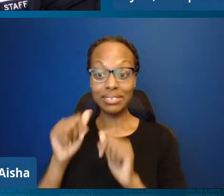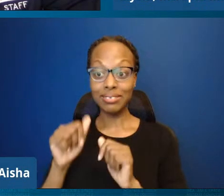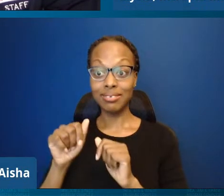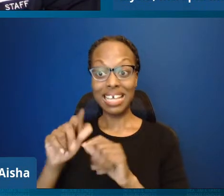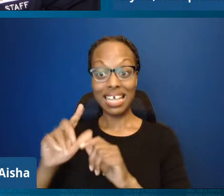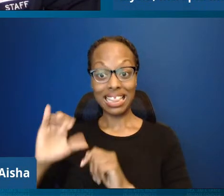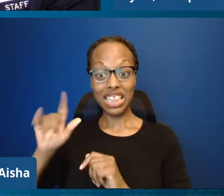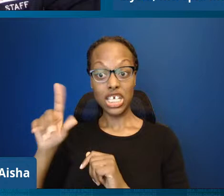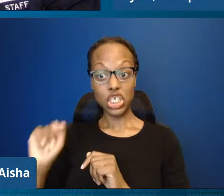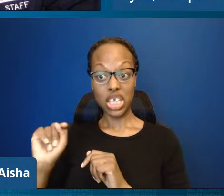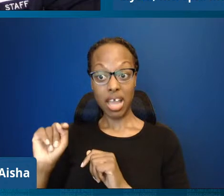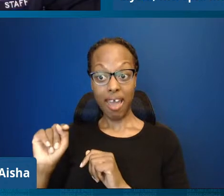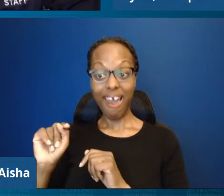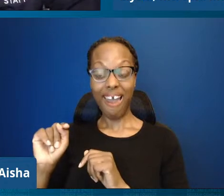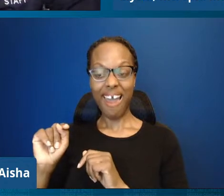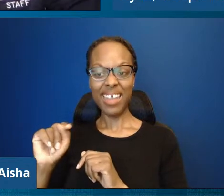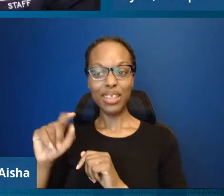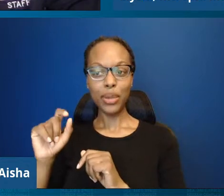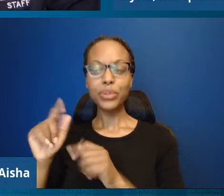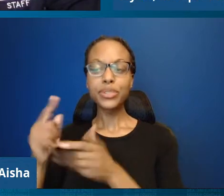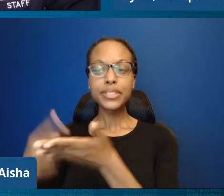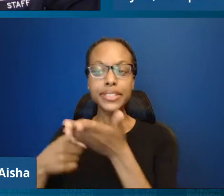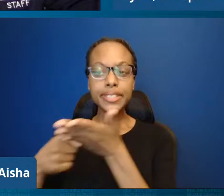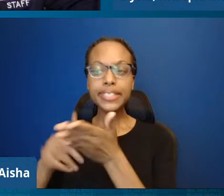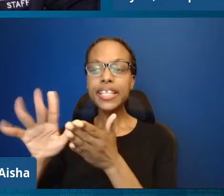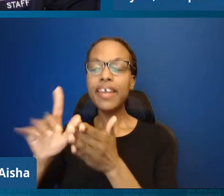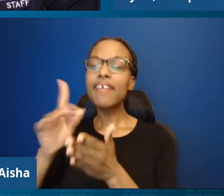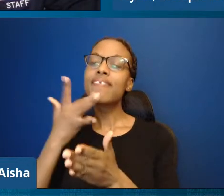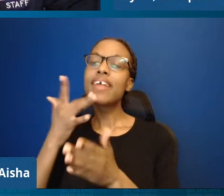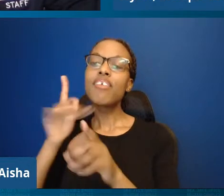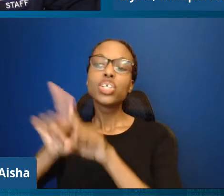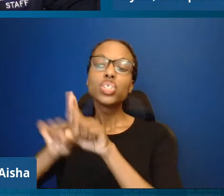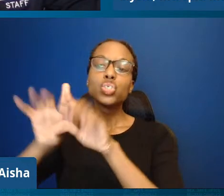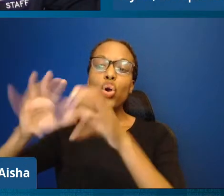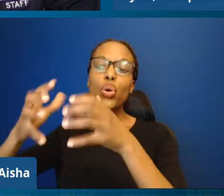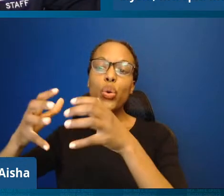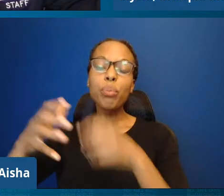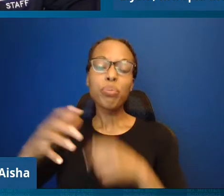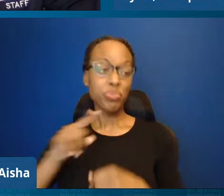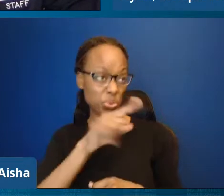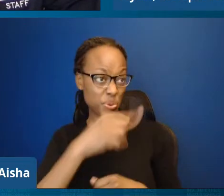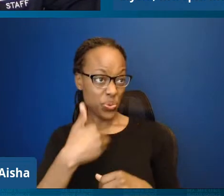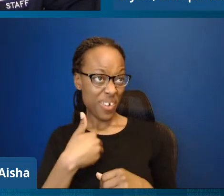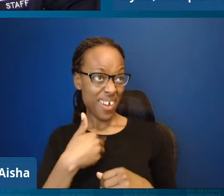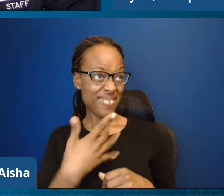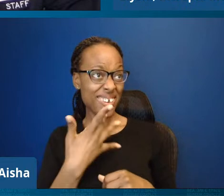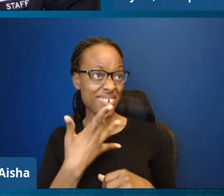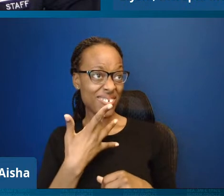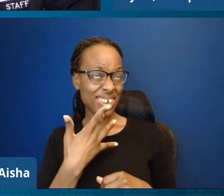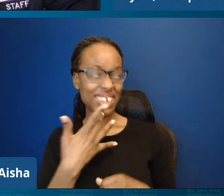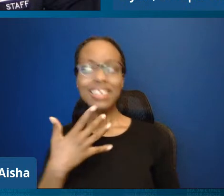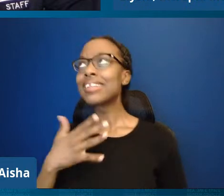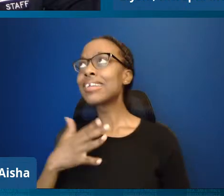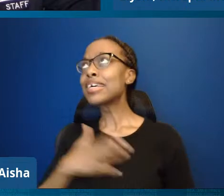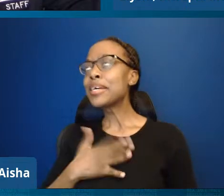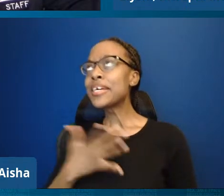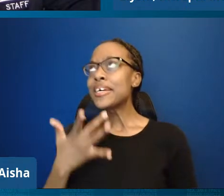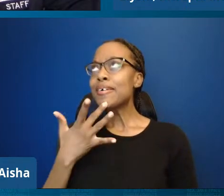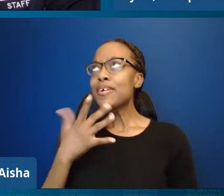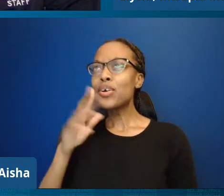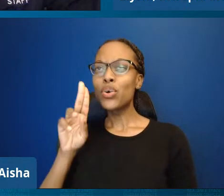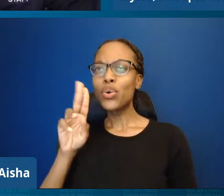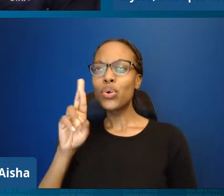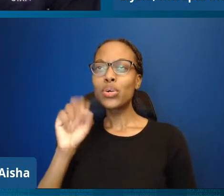constellations are. Do you have a favorite constellation, Franz? My favorite constellation will probably have to be Ursa Major. And I think it's